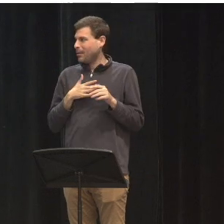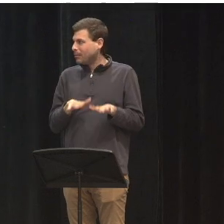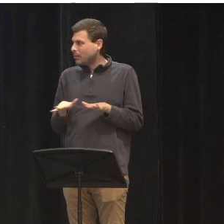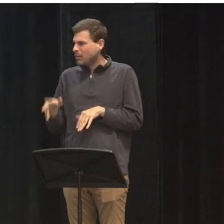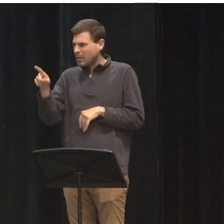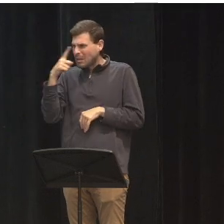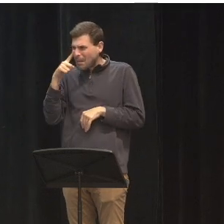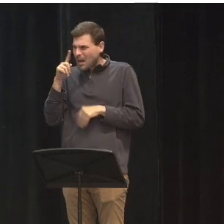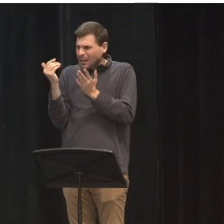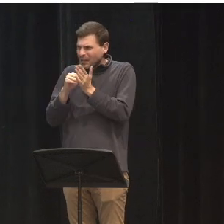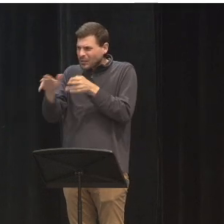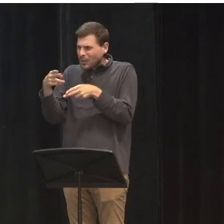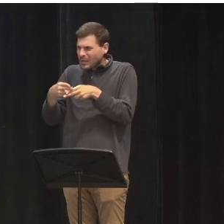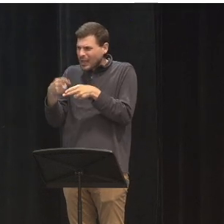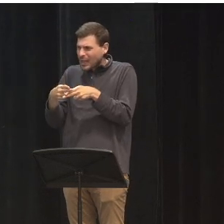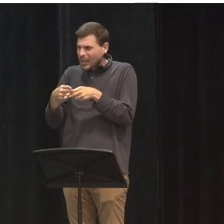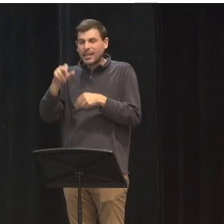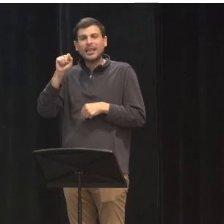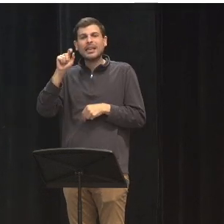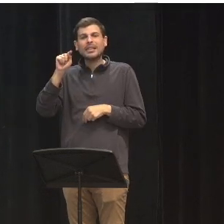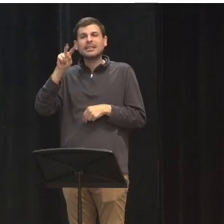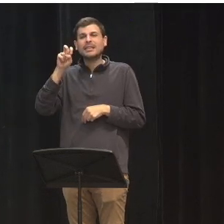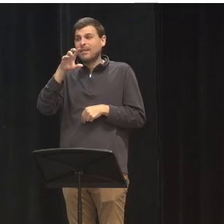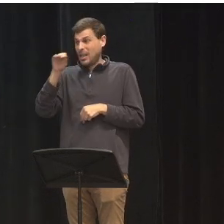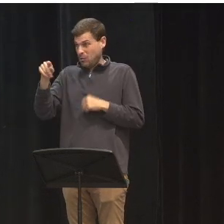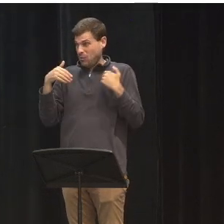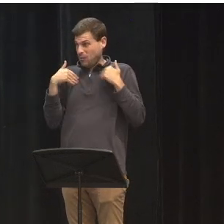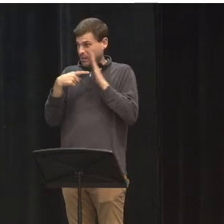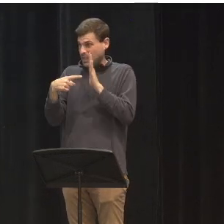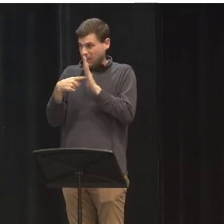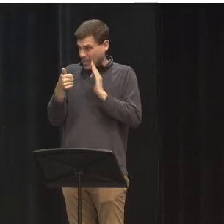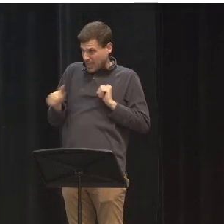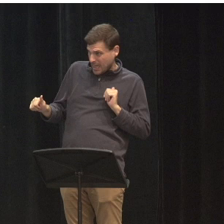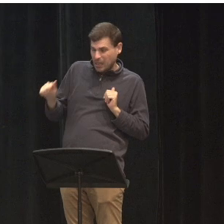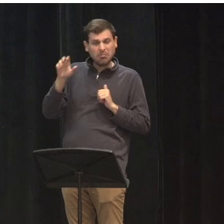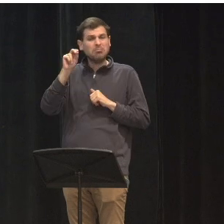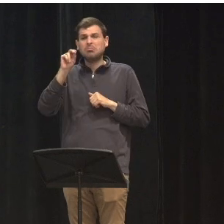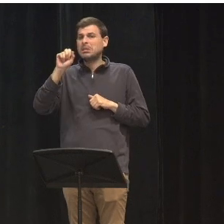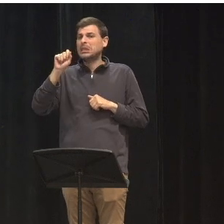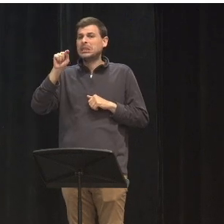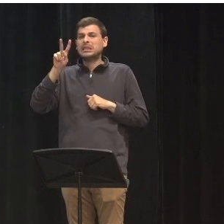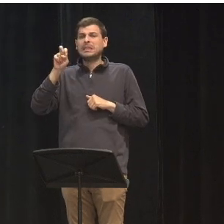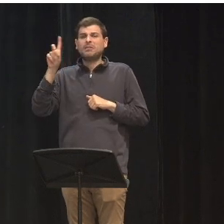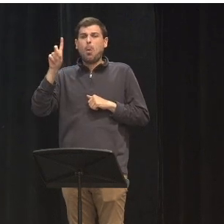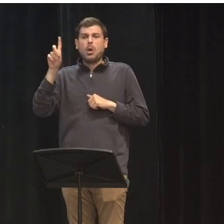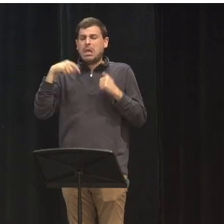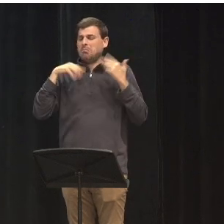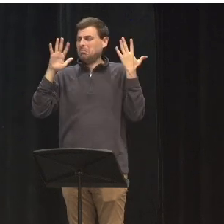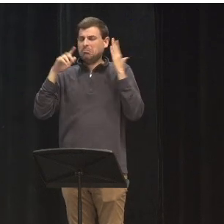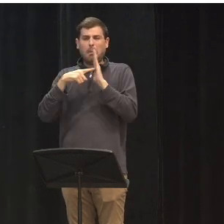just repeat your name, please? I'm sorry, Steve Daugherty. If you have any. Steve Daugherty, and I'm just a resident representing my own self. Thank